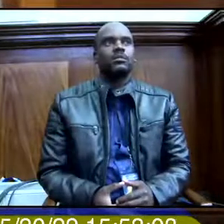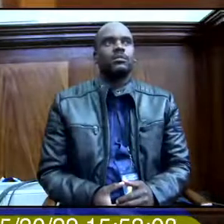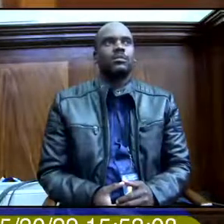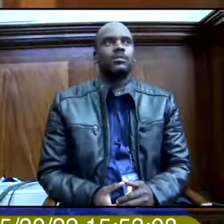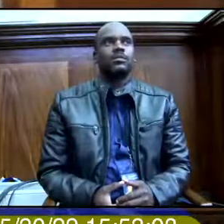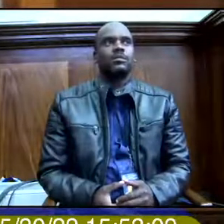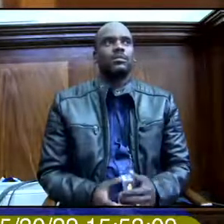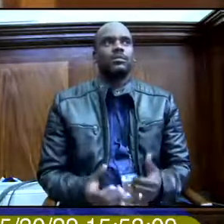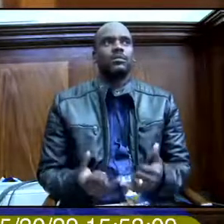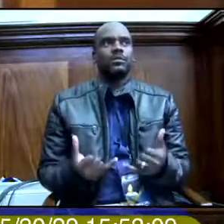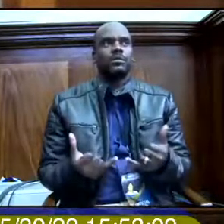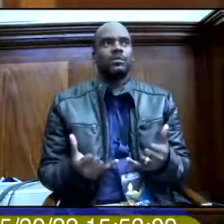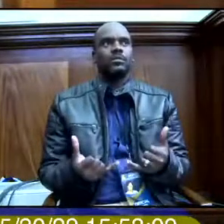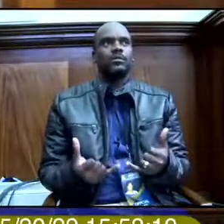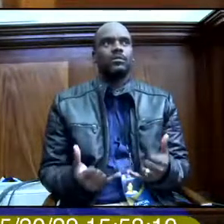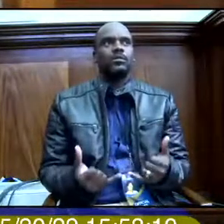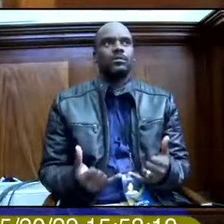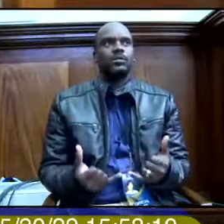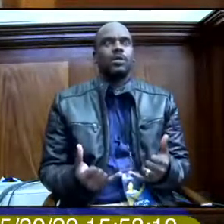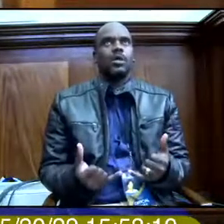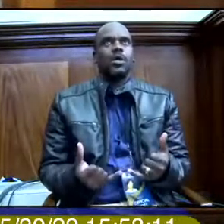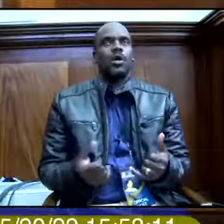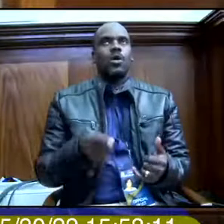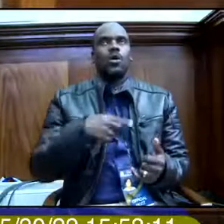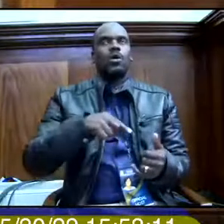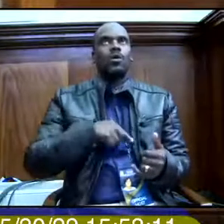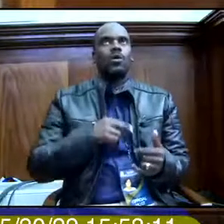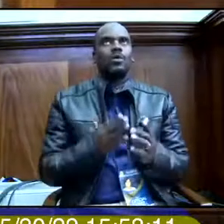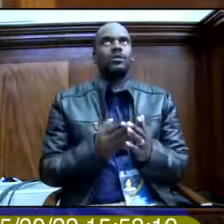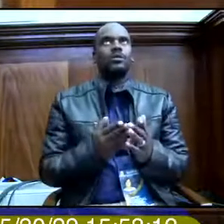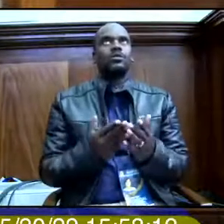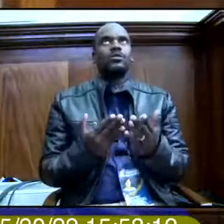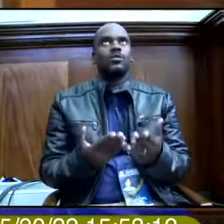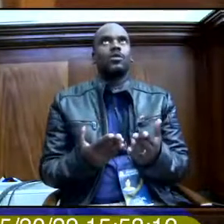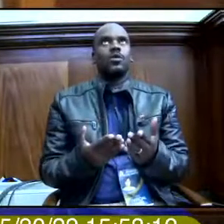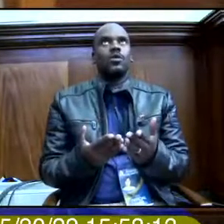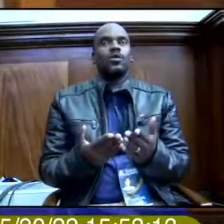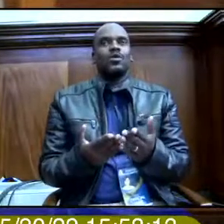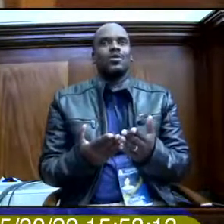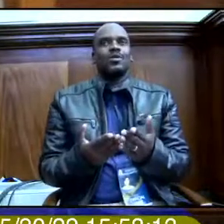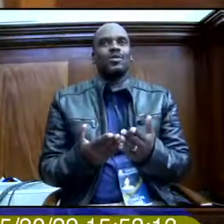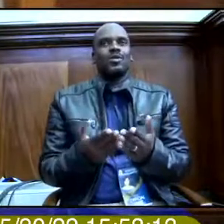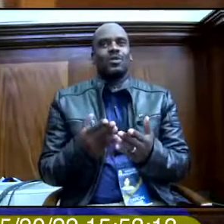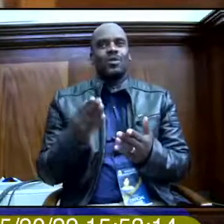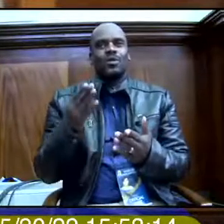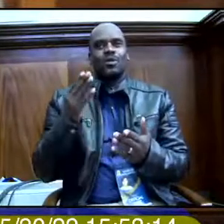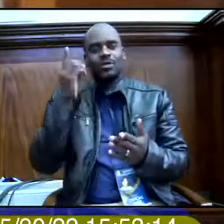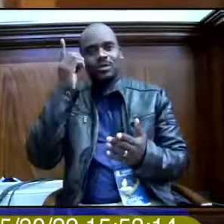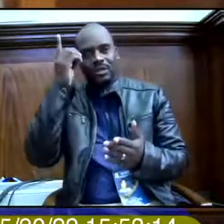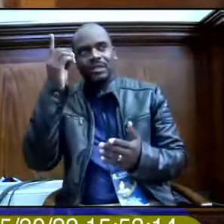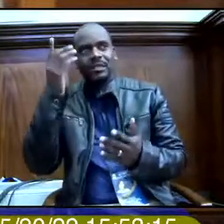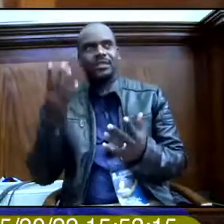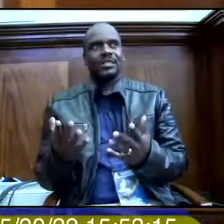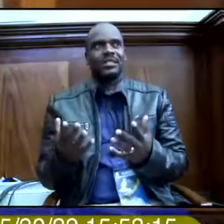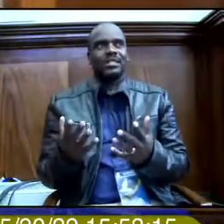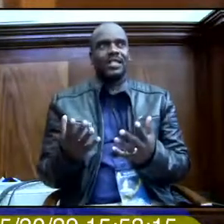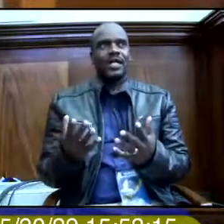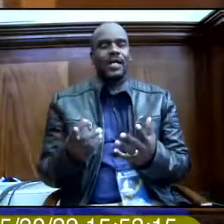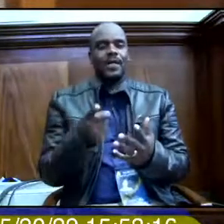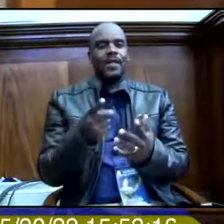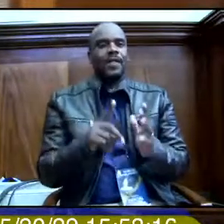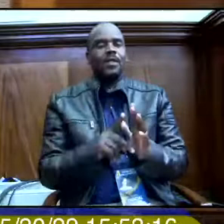so madam speaker what we want to suggest is that in order to claim down on this illicit